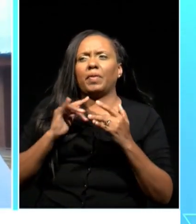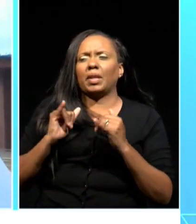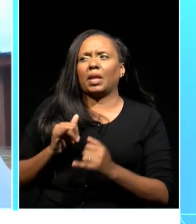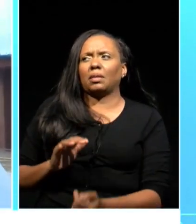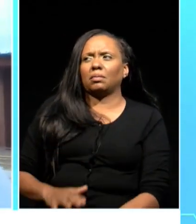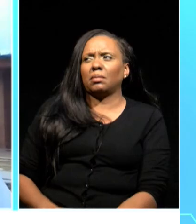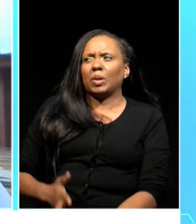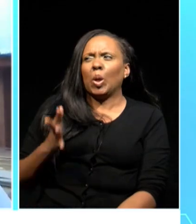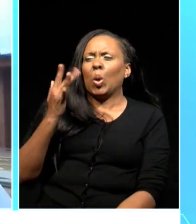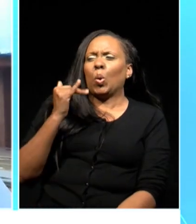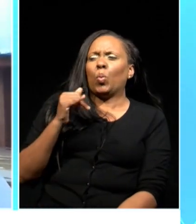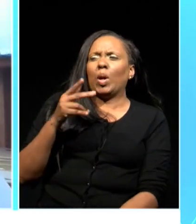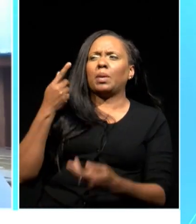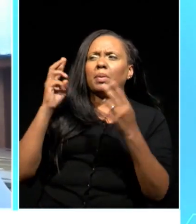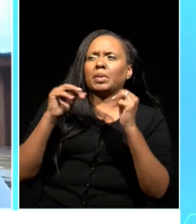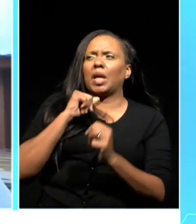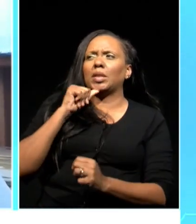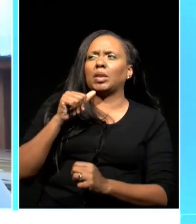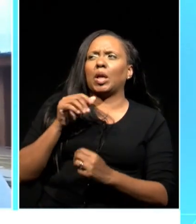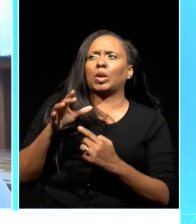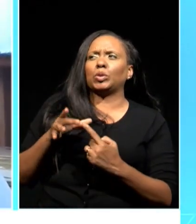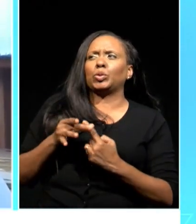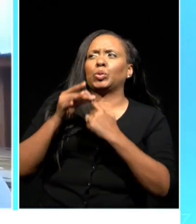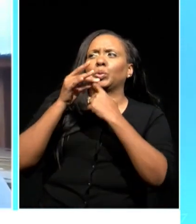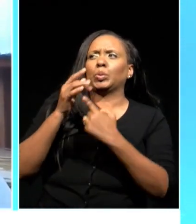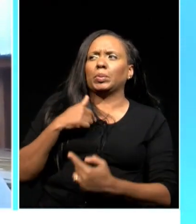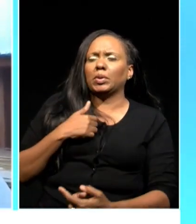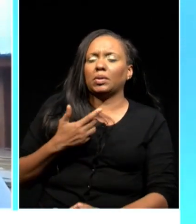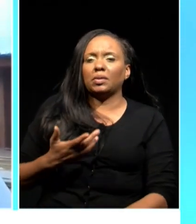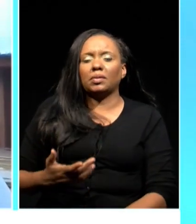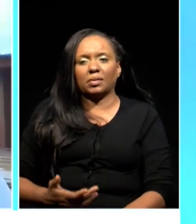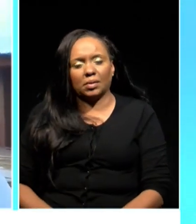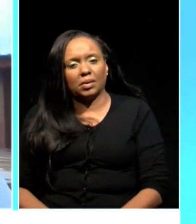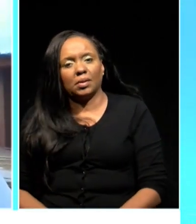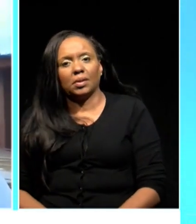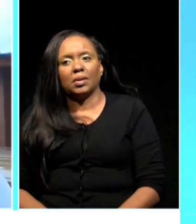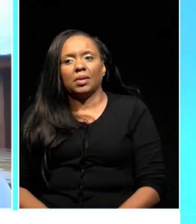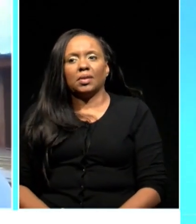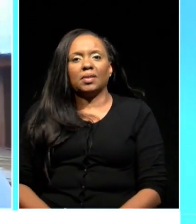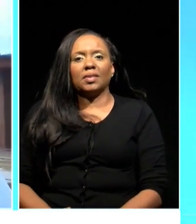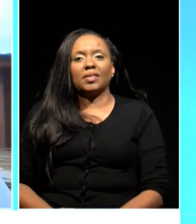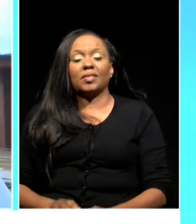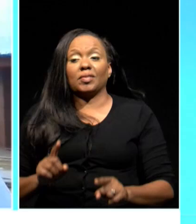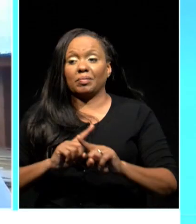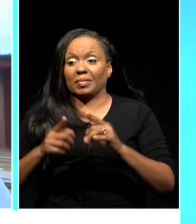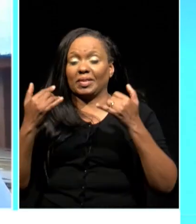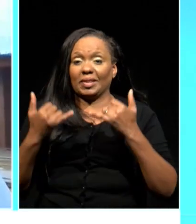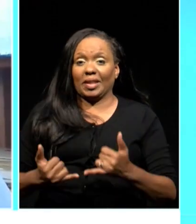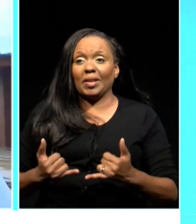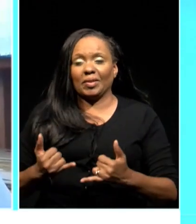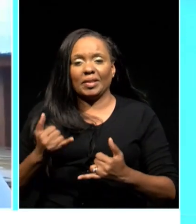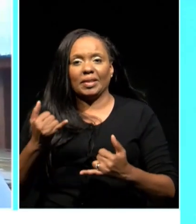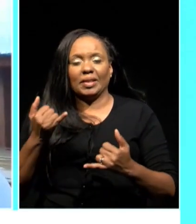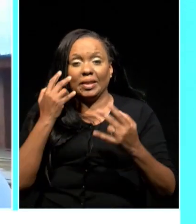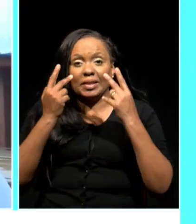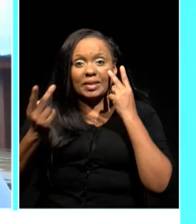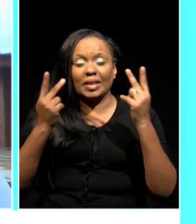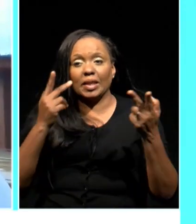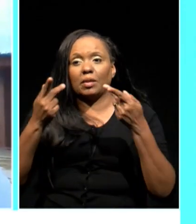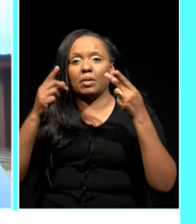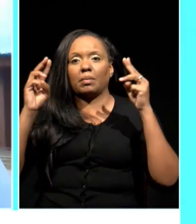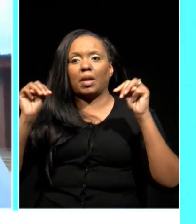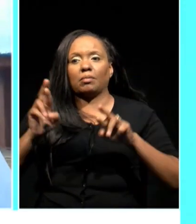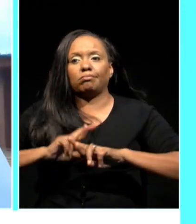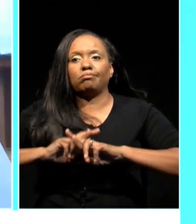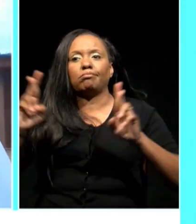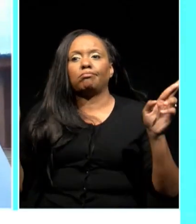I don't think that that is so much there now because she has shown her preparedness to intervene and to